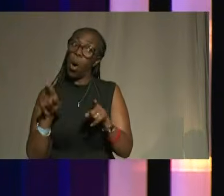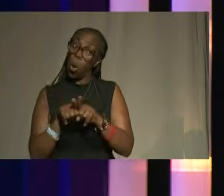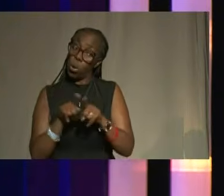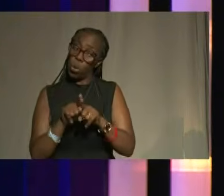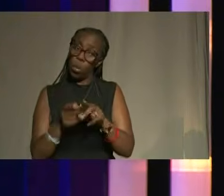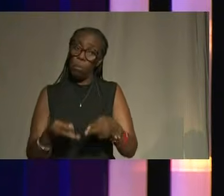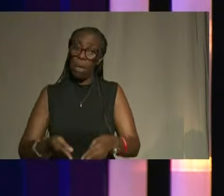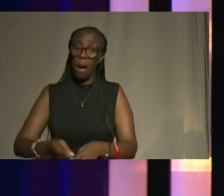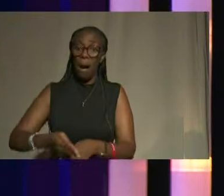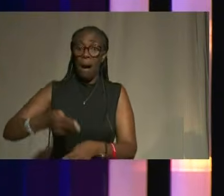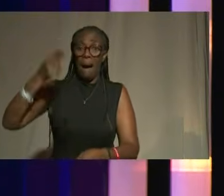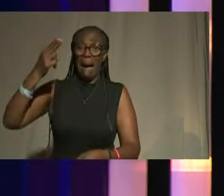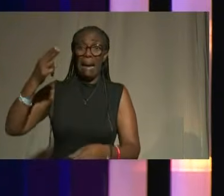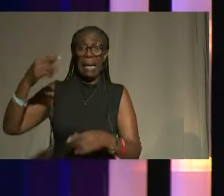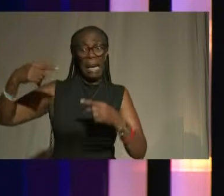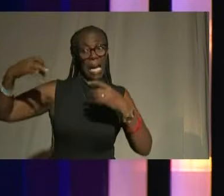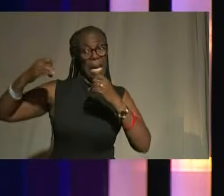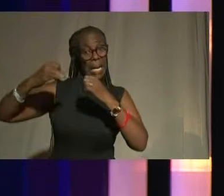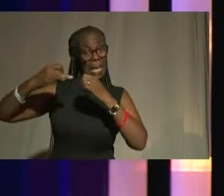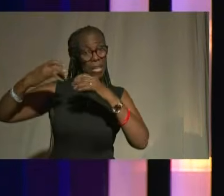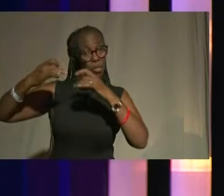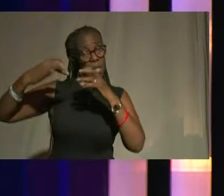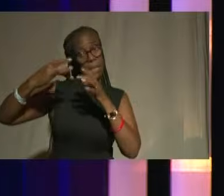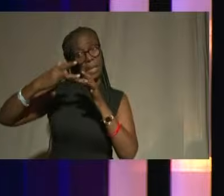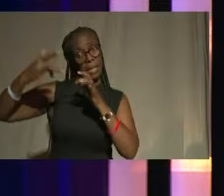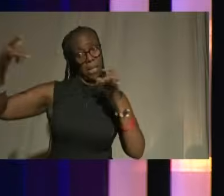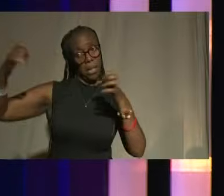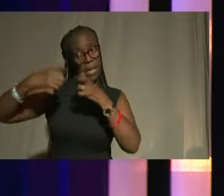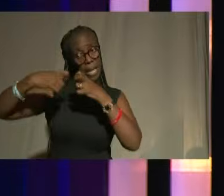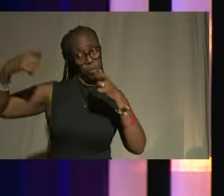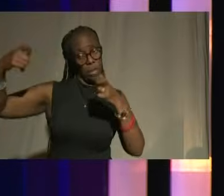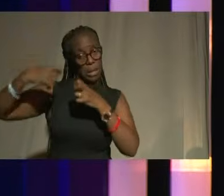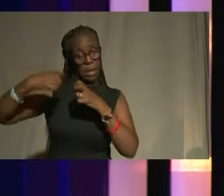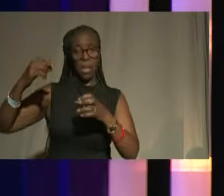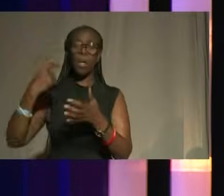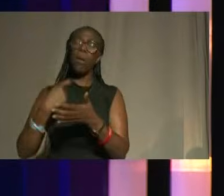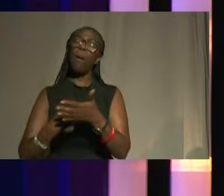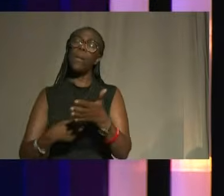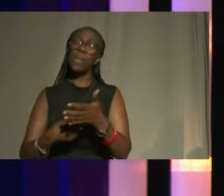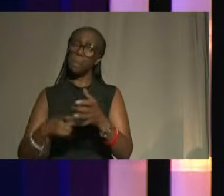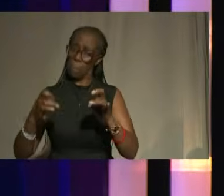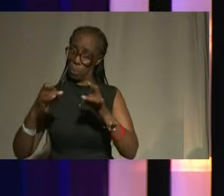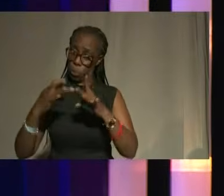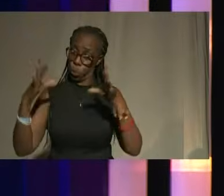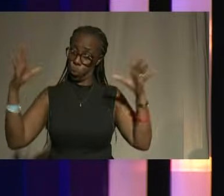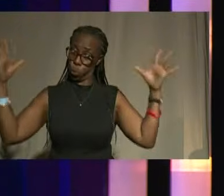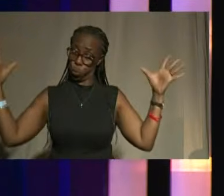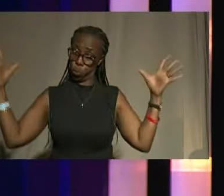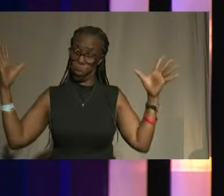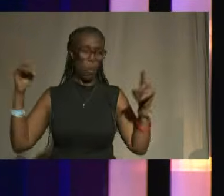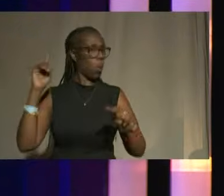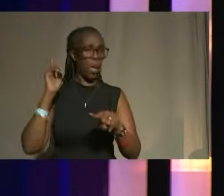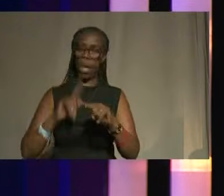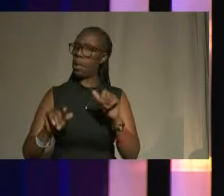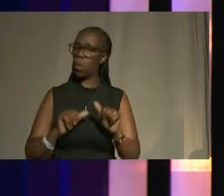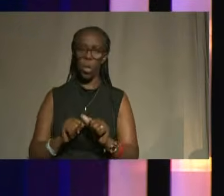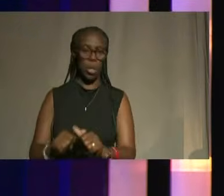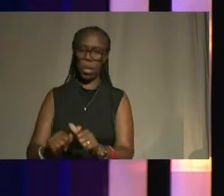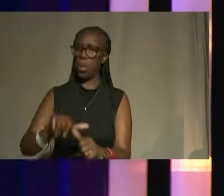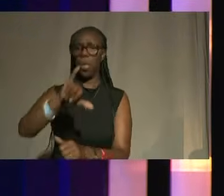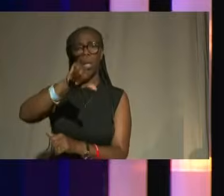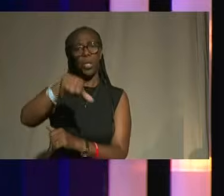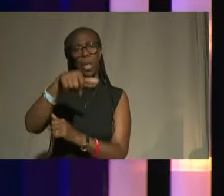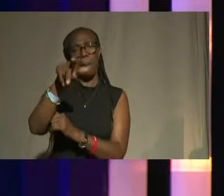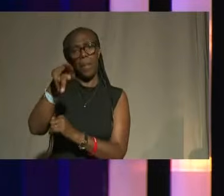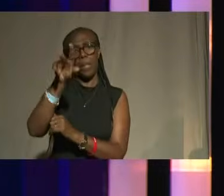cost, and we have taken the decision to not continue on that bad JPS contract because we know